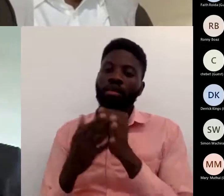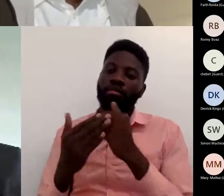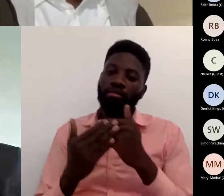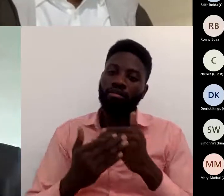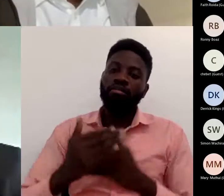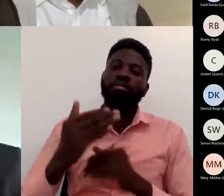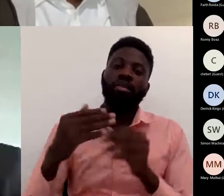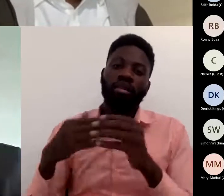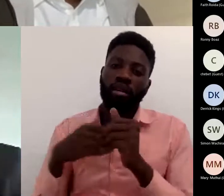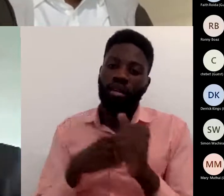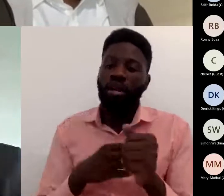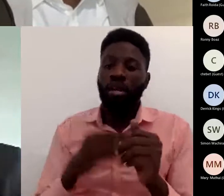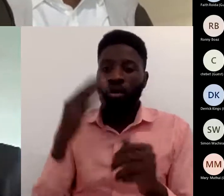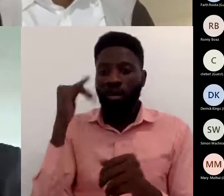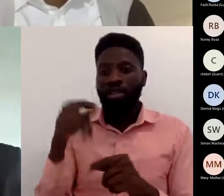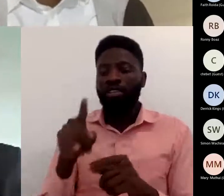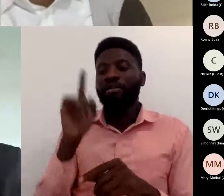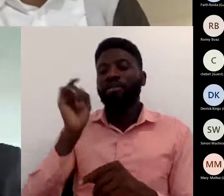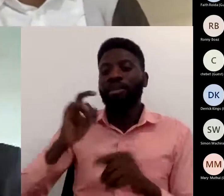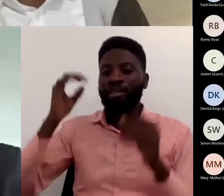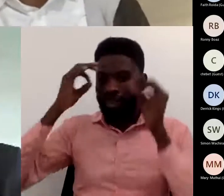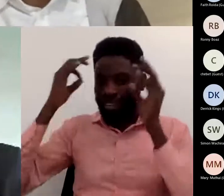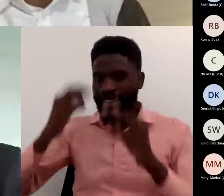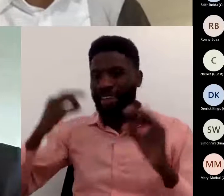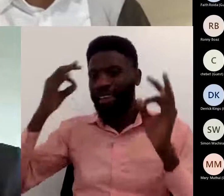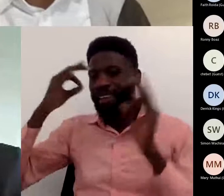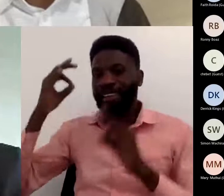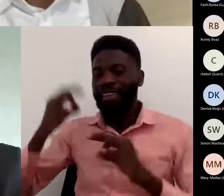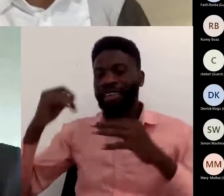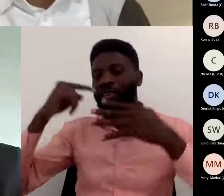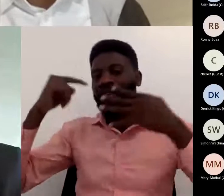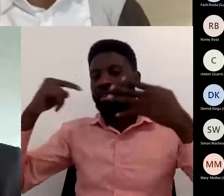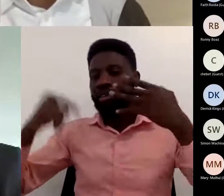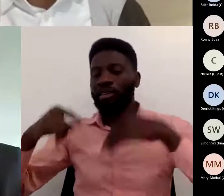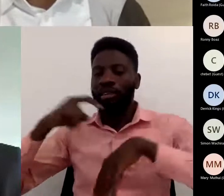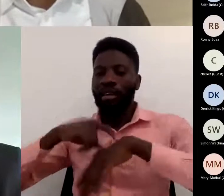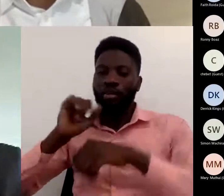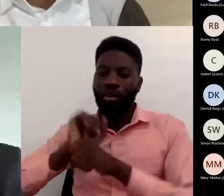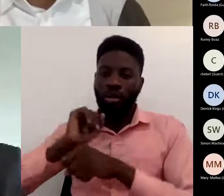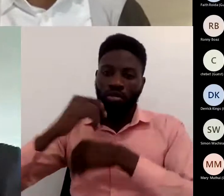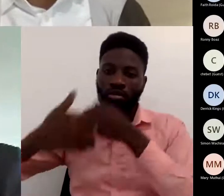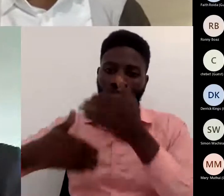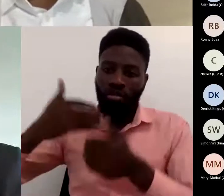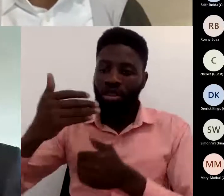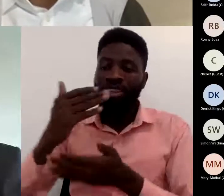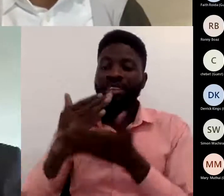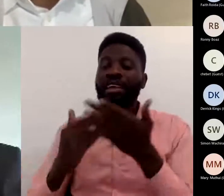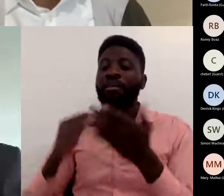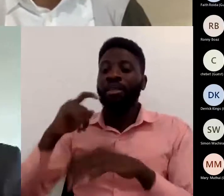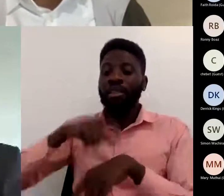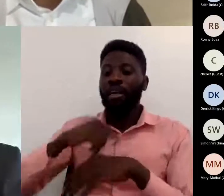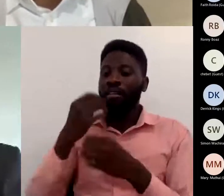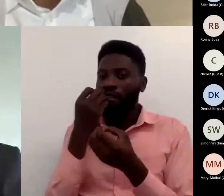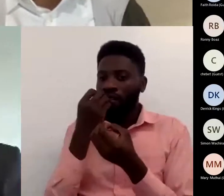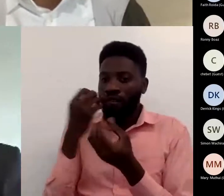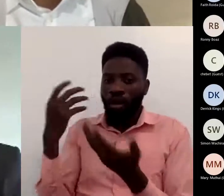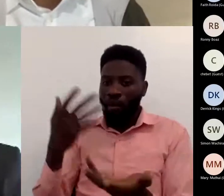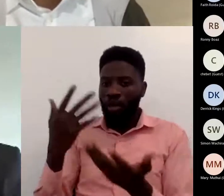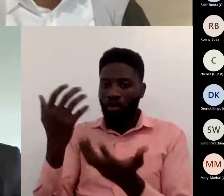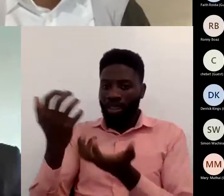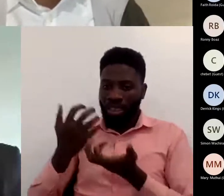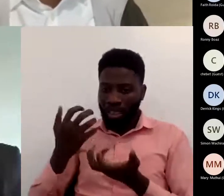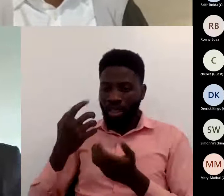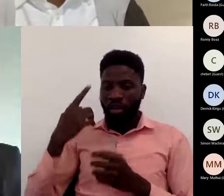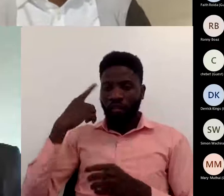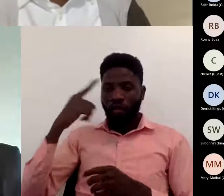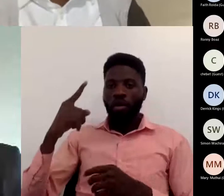to make a lot of decisions along your career, and in a lot of them you don't have the information that you require to make an